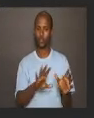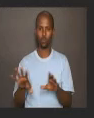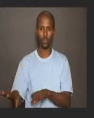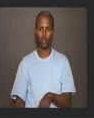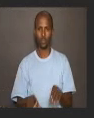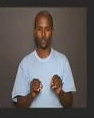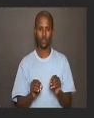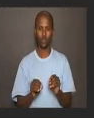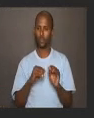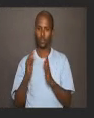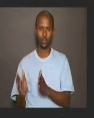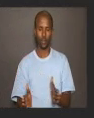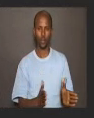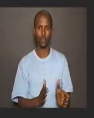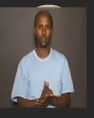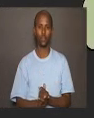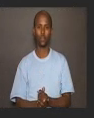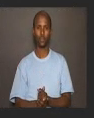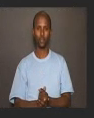Students, let's get ready.